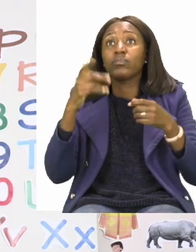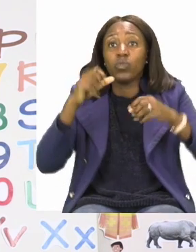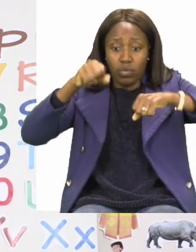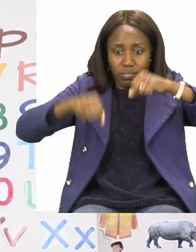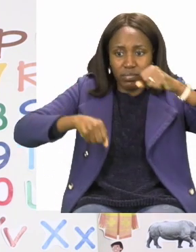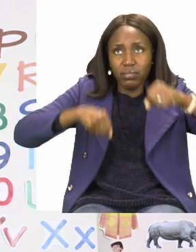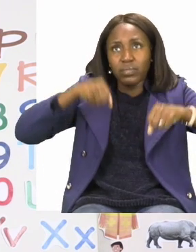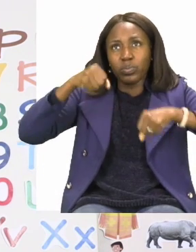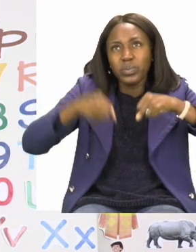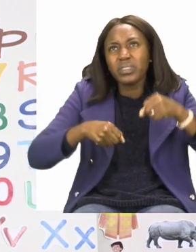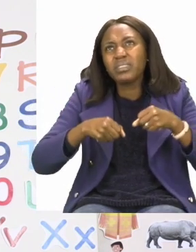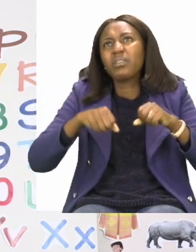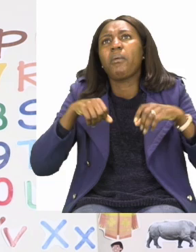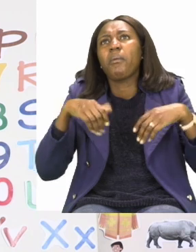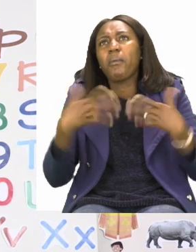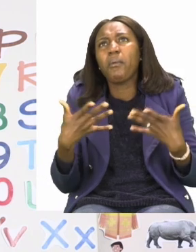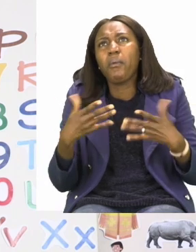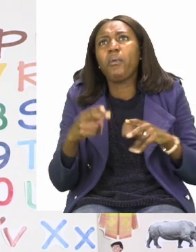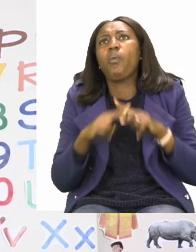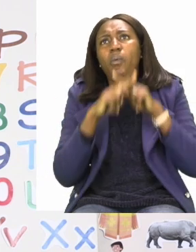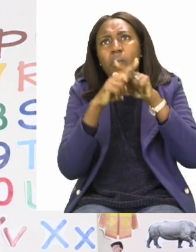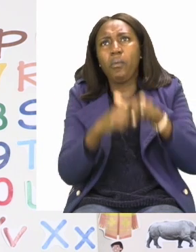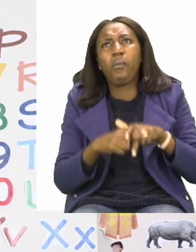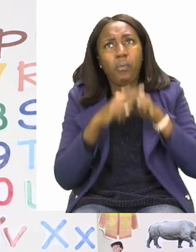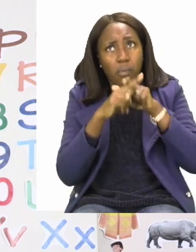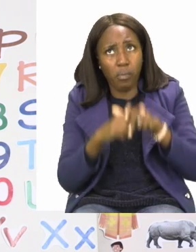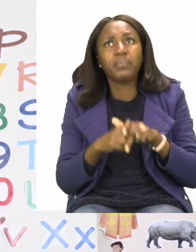bicycle, you can ride a horse as well.